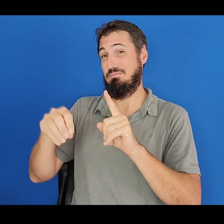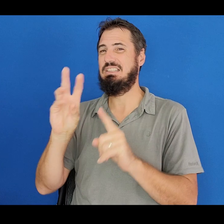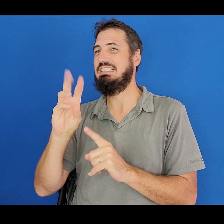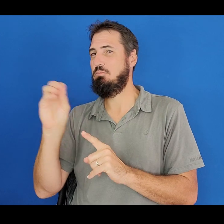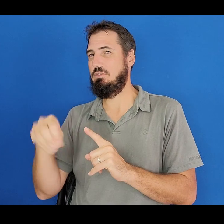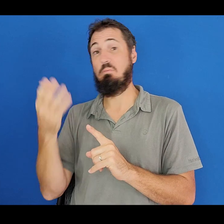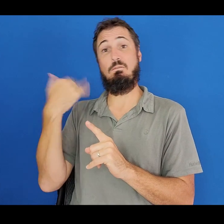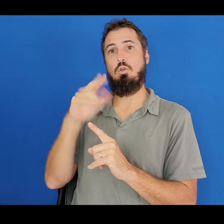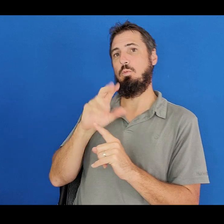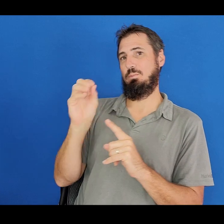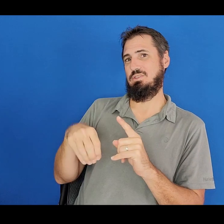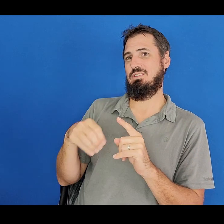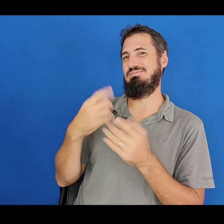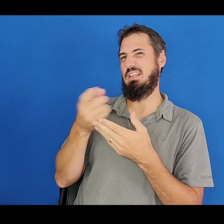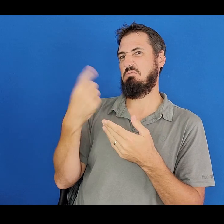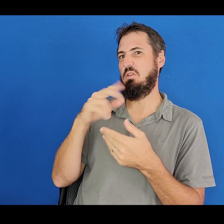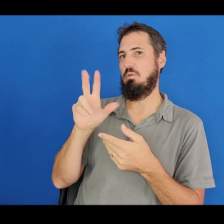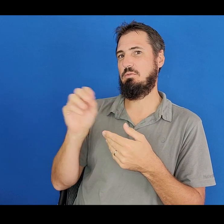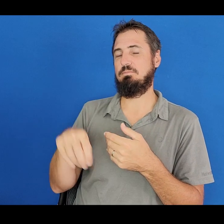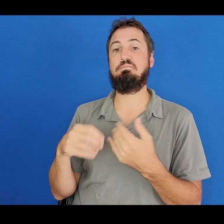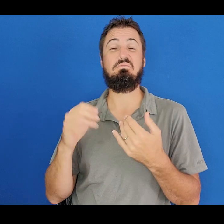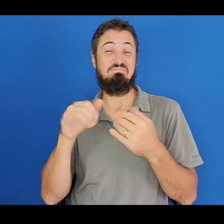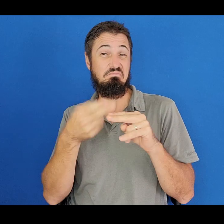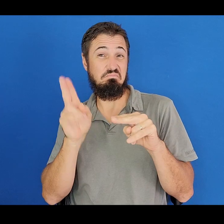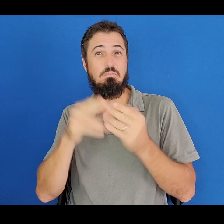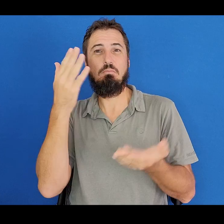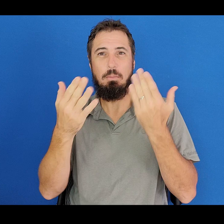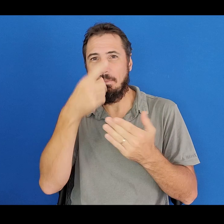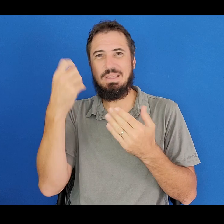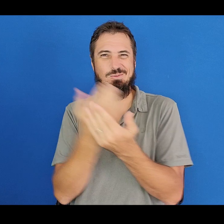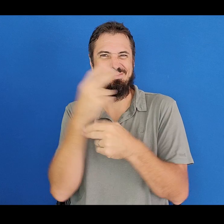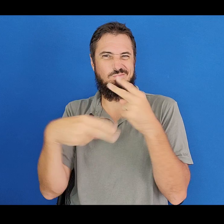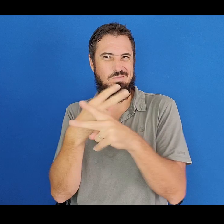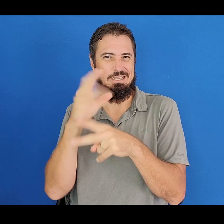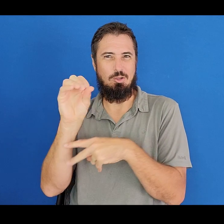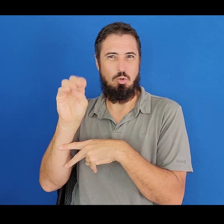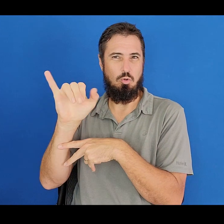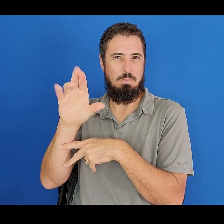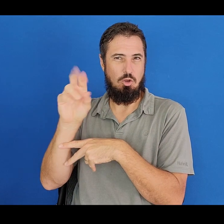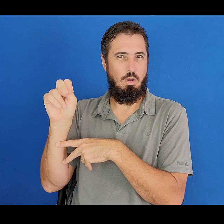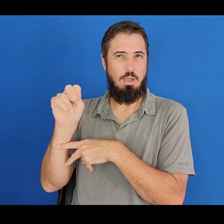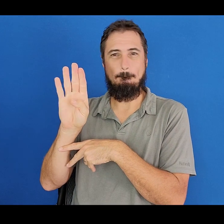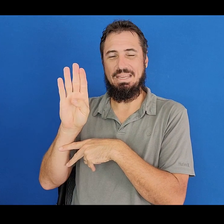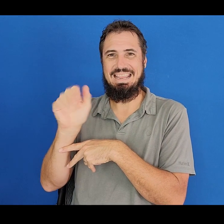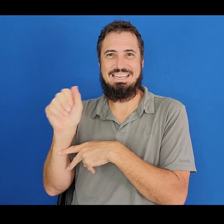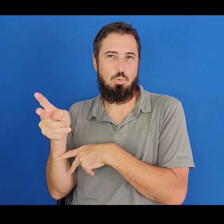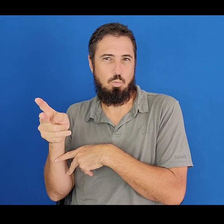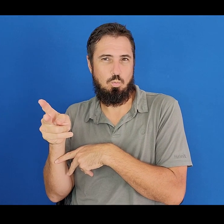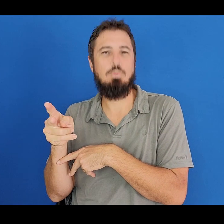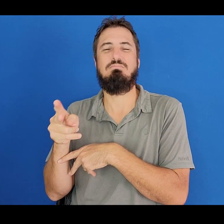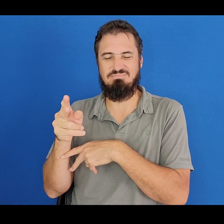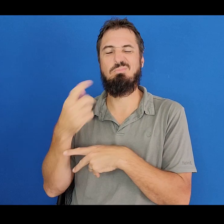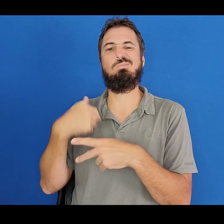6%, up from just over 3% last week. This increase is likely due to the Omicron subvariant BA2, which